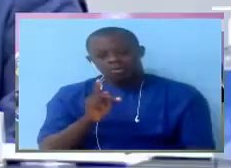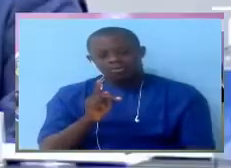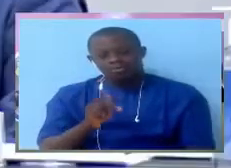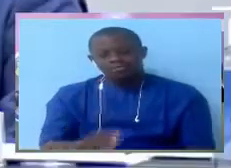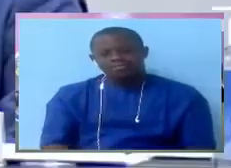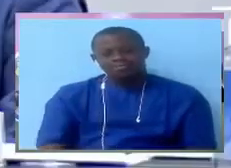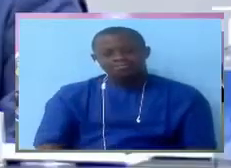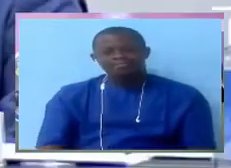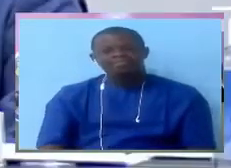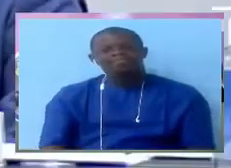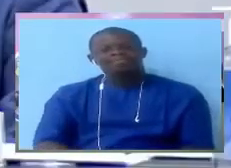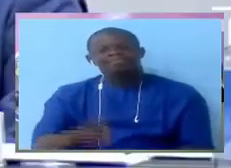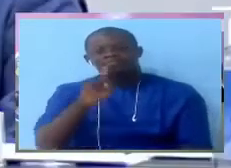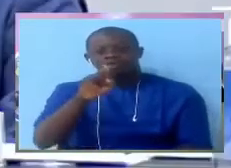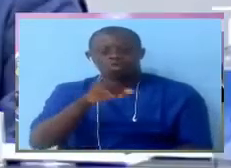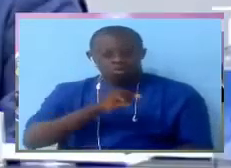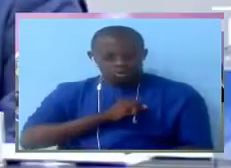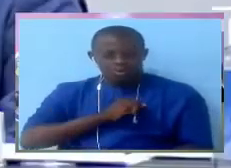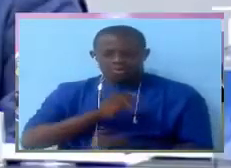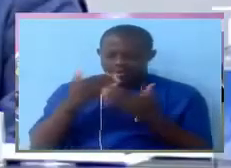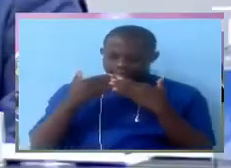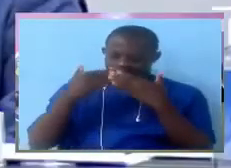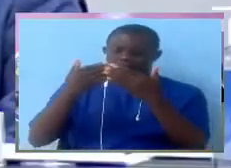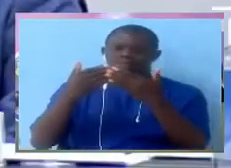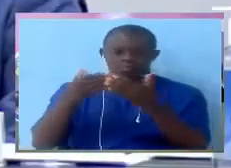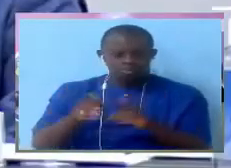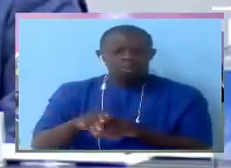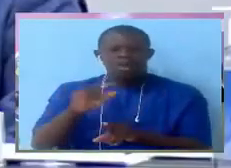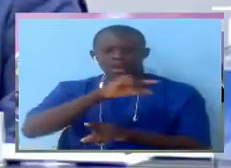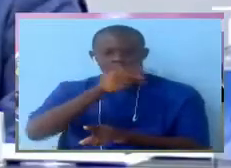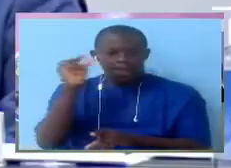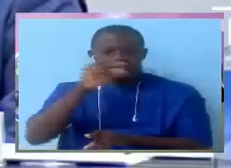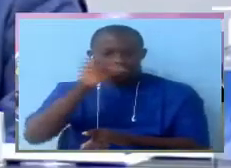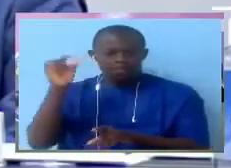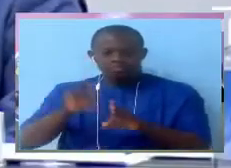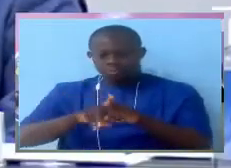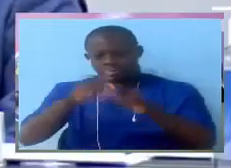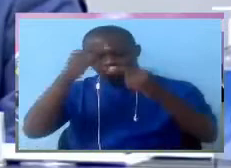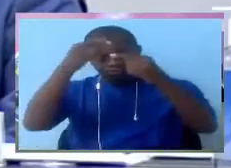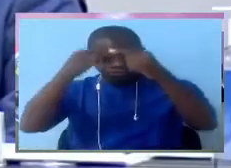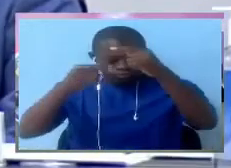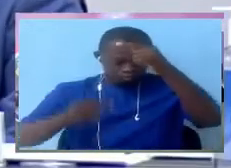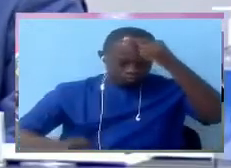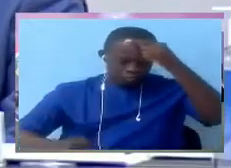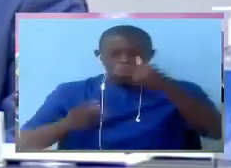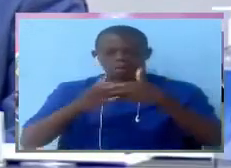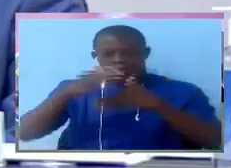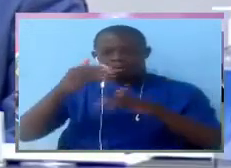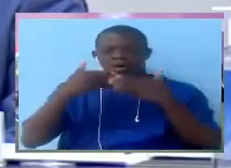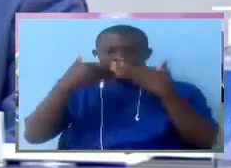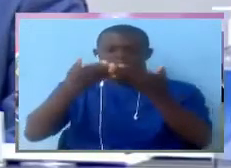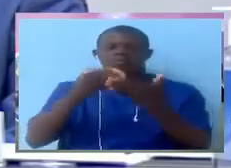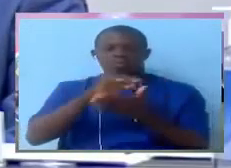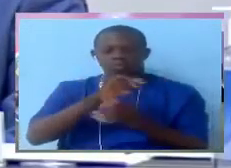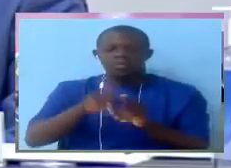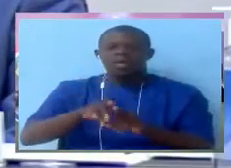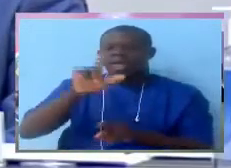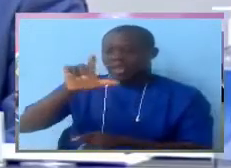Okay. You've given us a number of names. Amna ay tour yo ñu fi jox